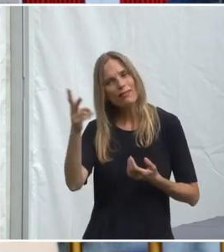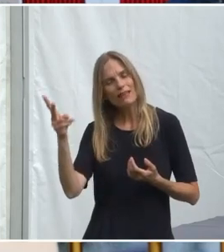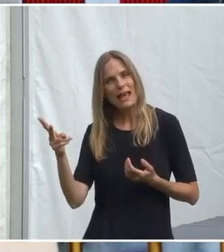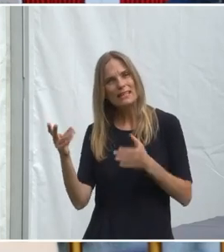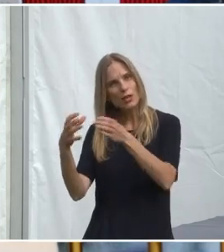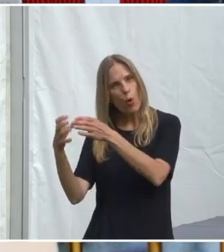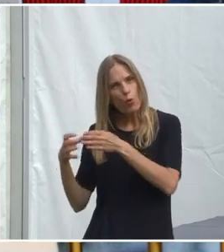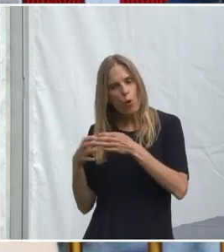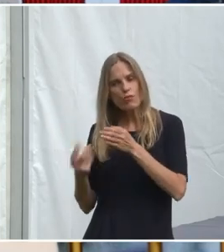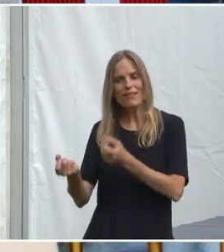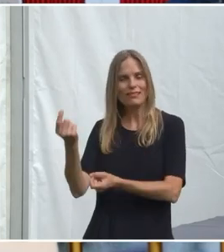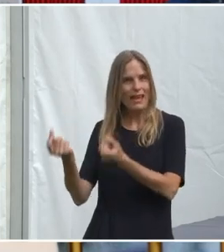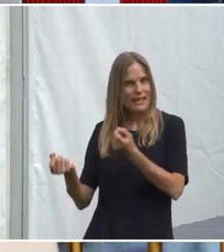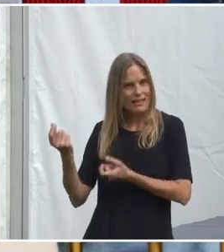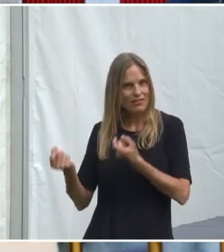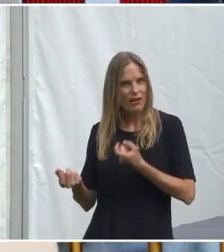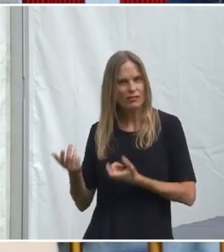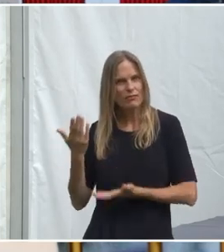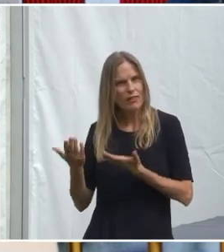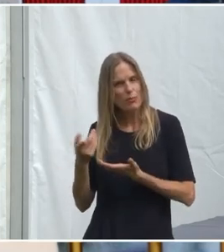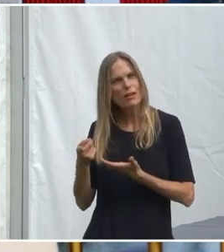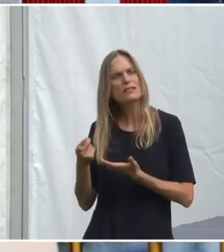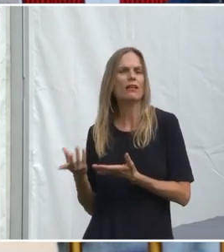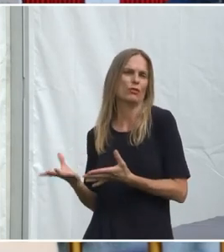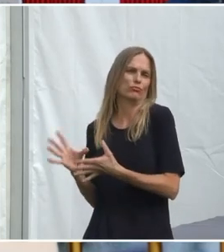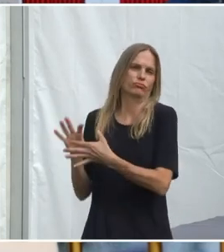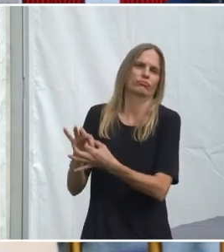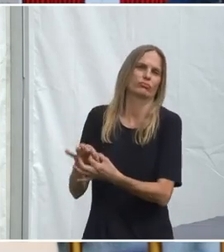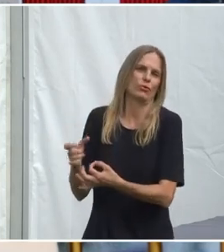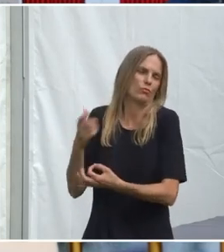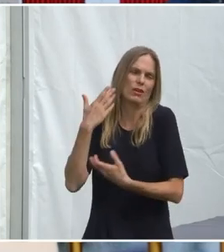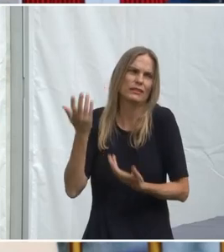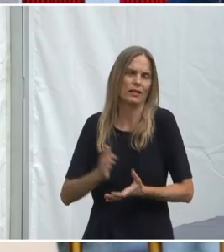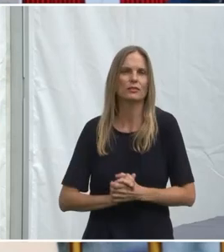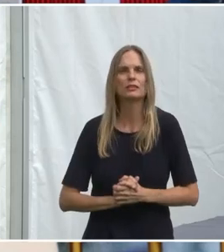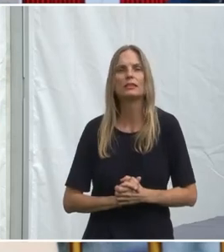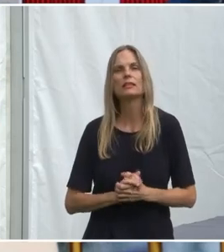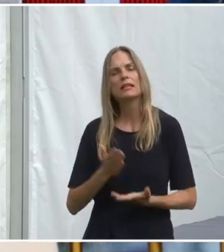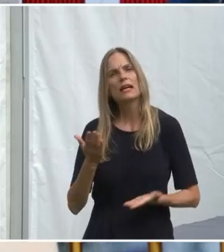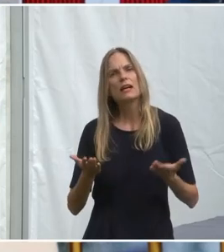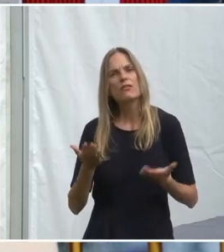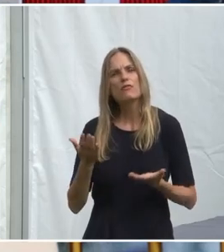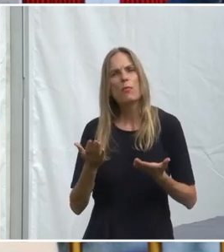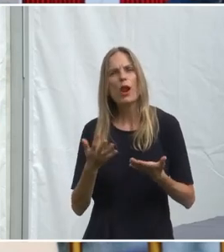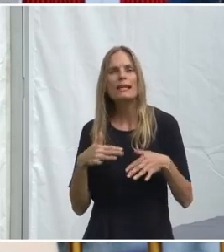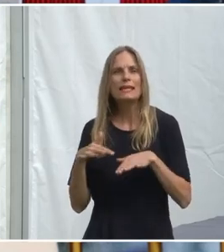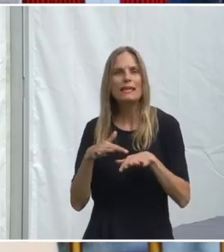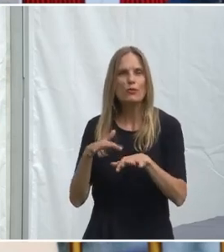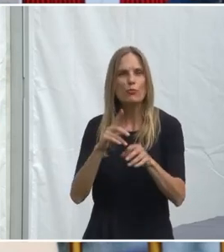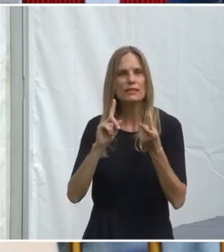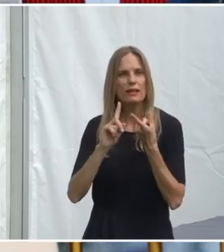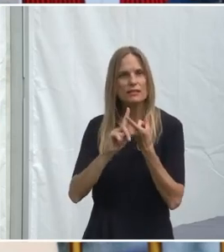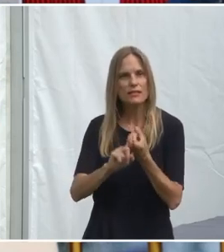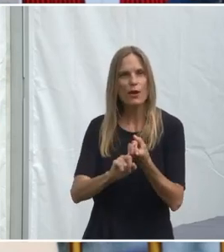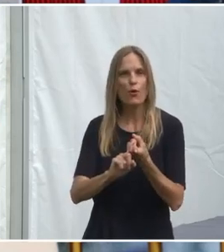that emerge and kind of fulfill this bonding part. Because obviously when it comes to, in the context of mobility, would you tend